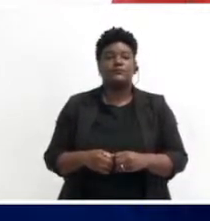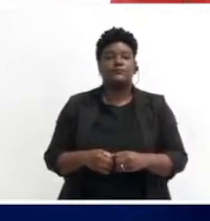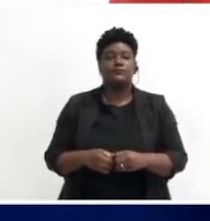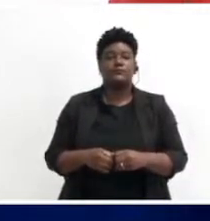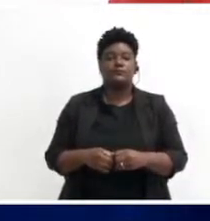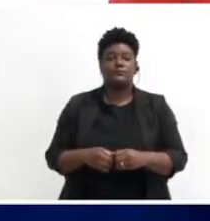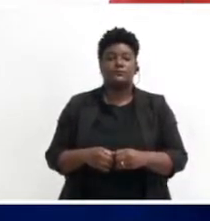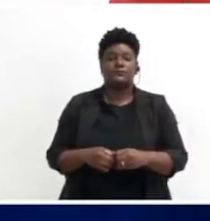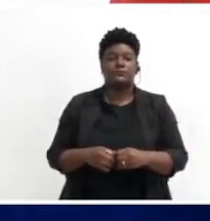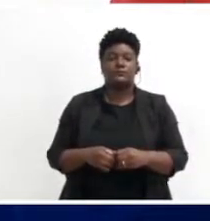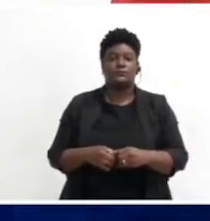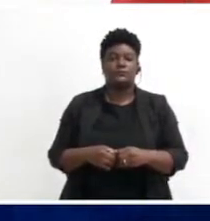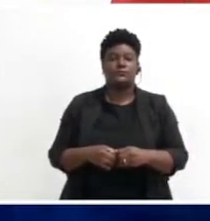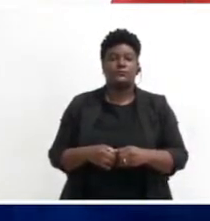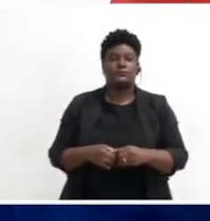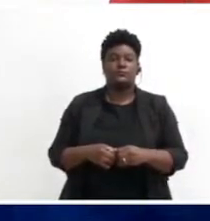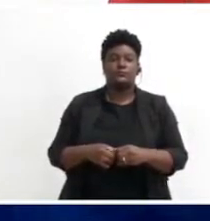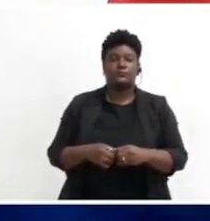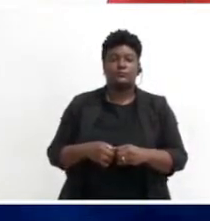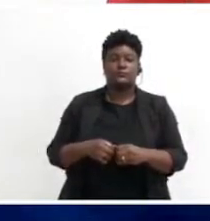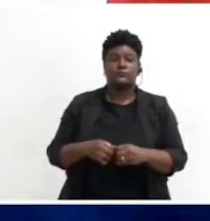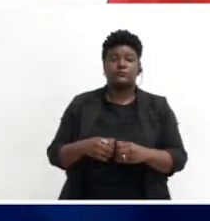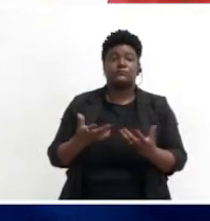We talked about this before, so I don't think I'll